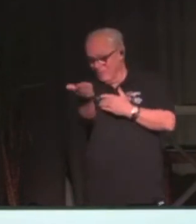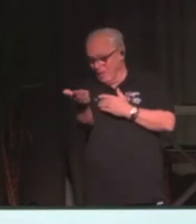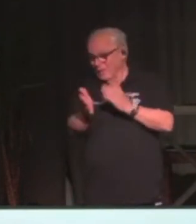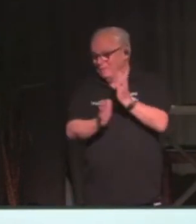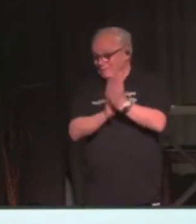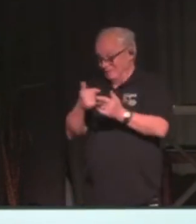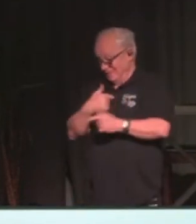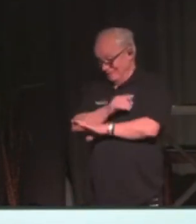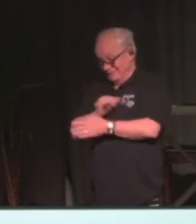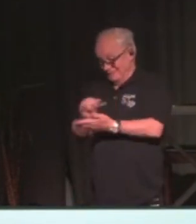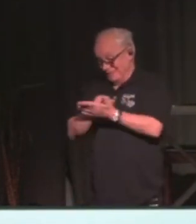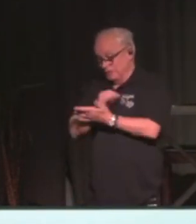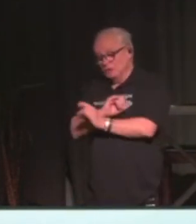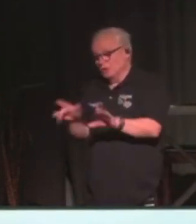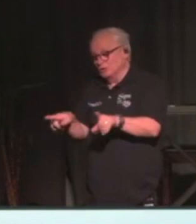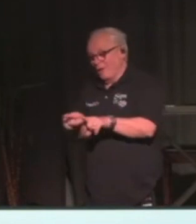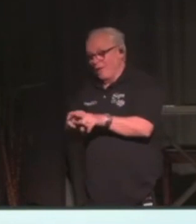not.